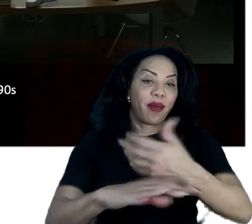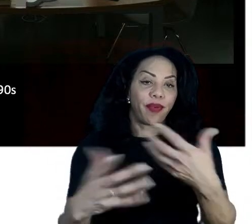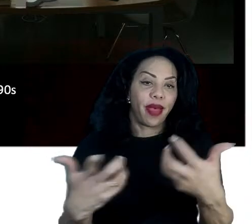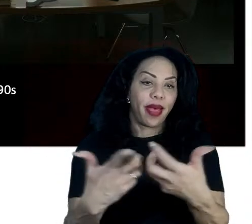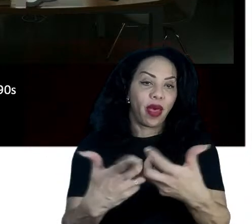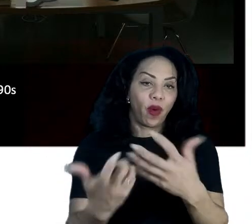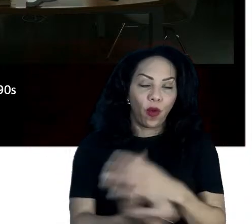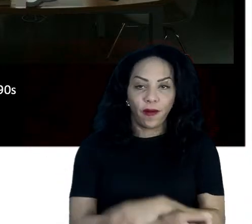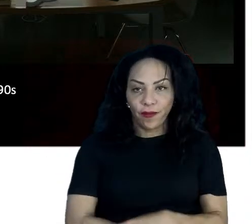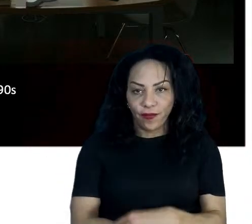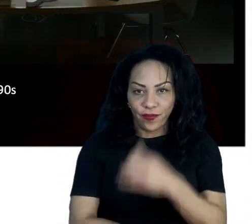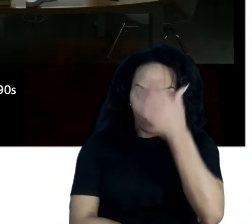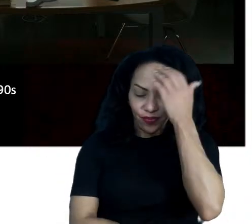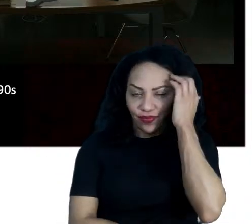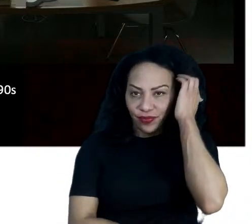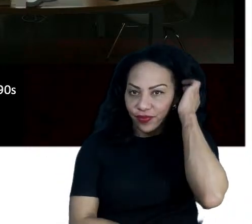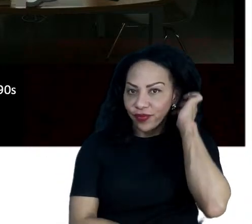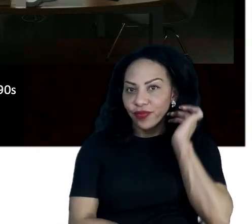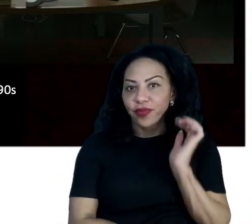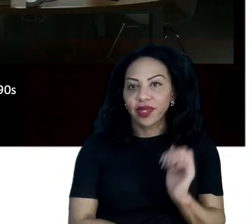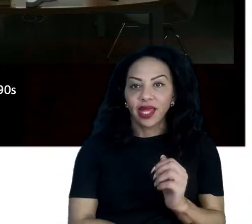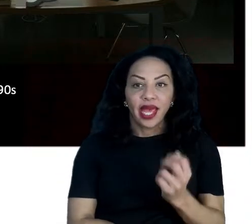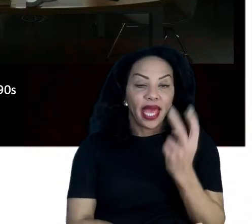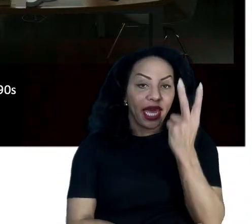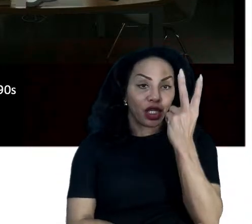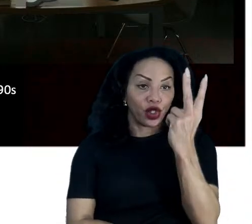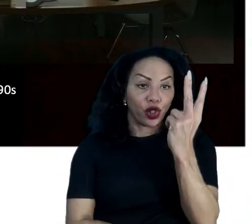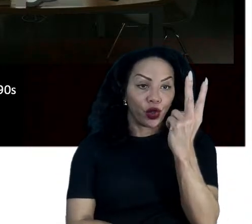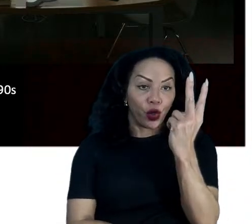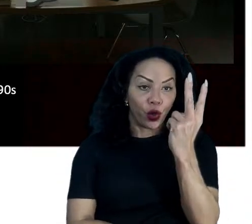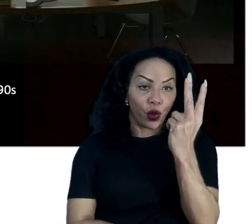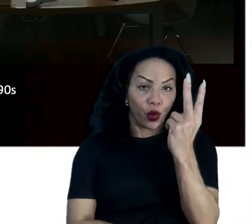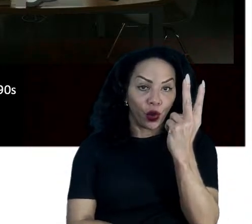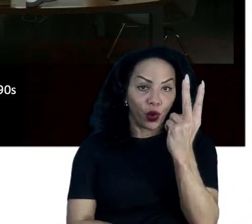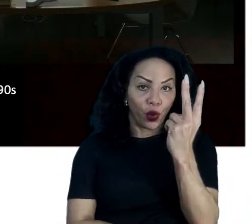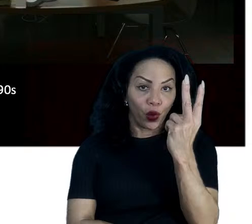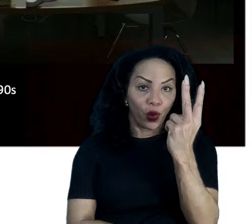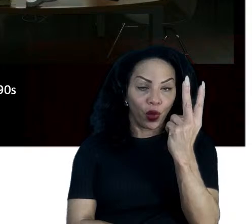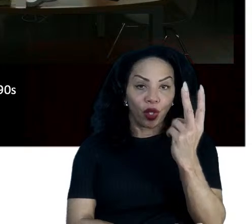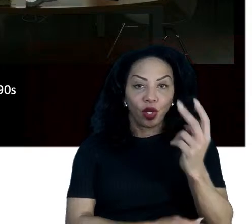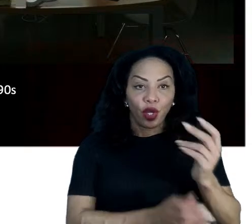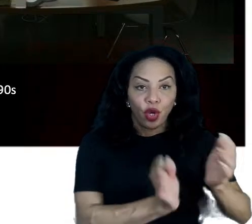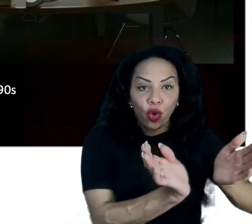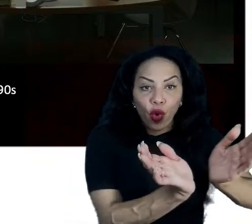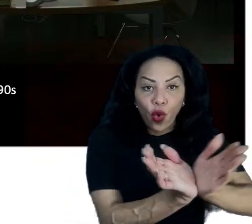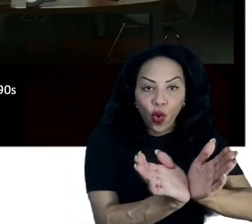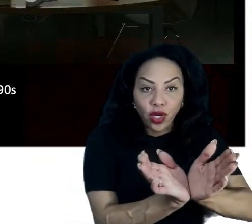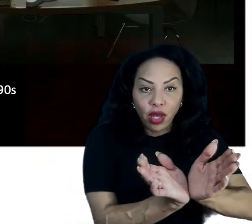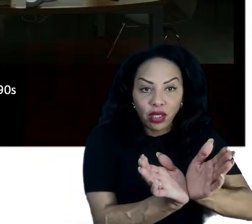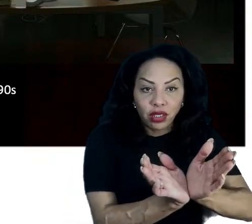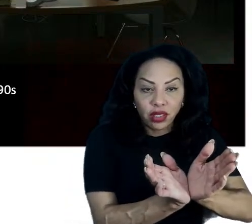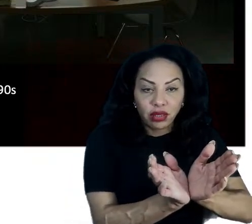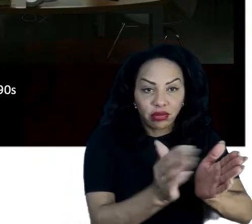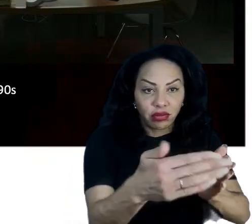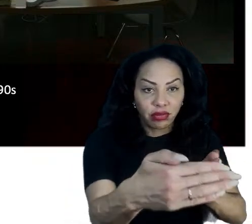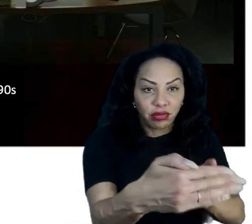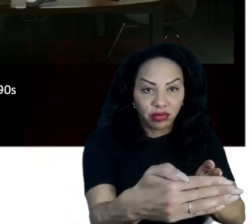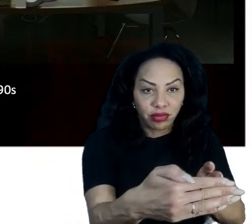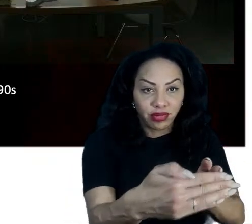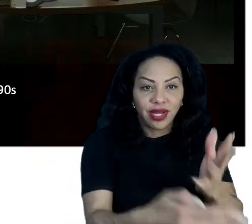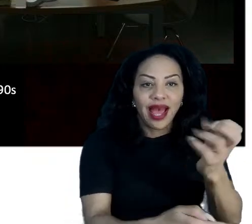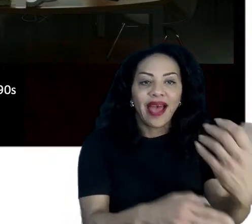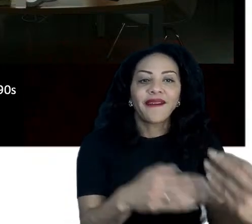in 2 corners of the room, we had 2 more fax machines, and then we had